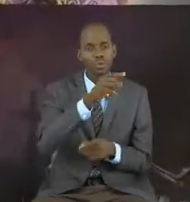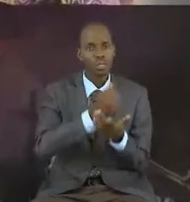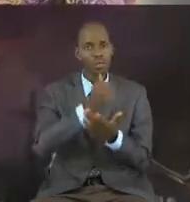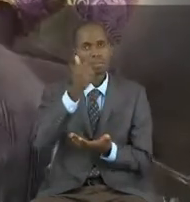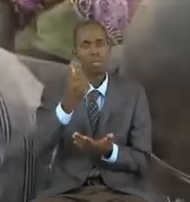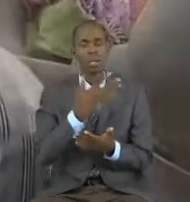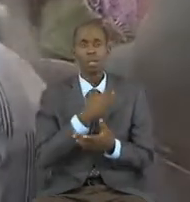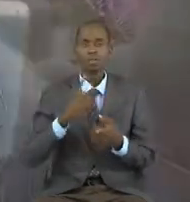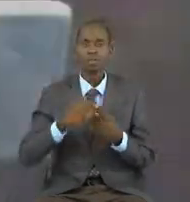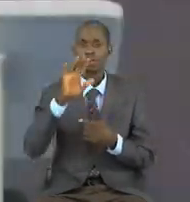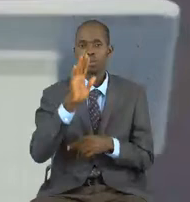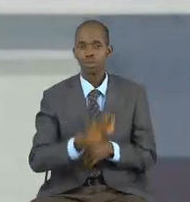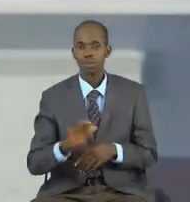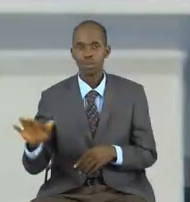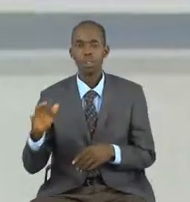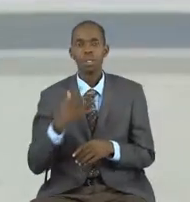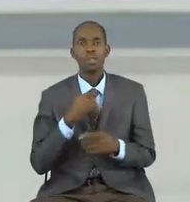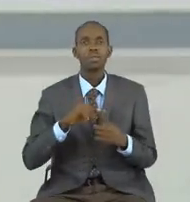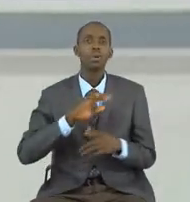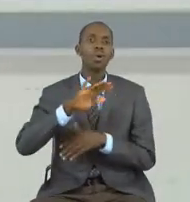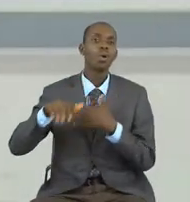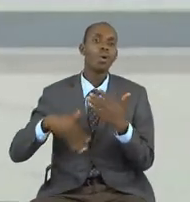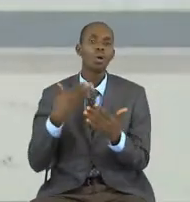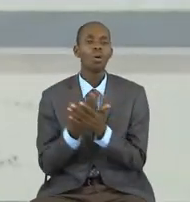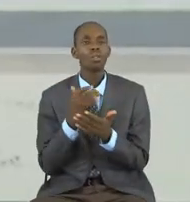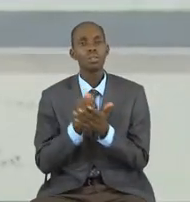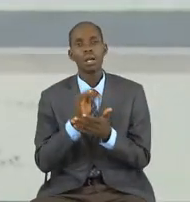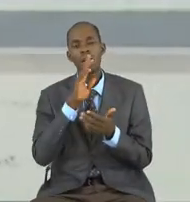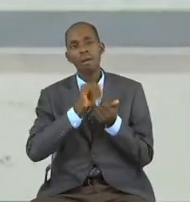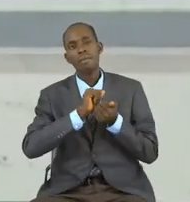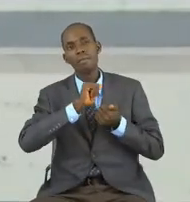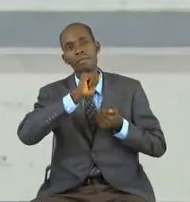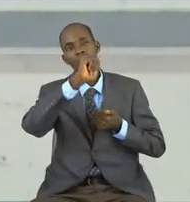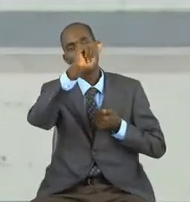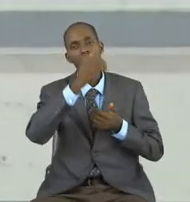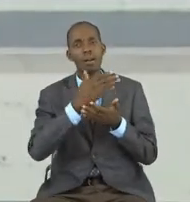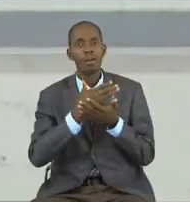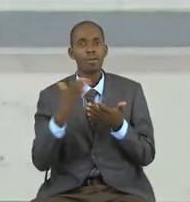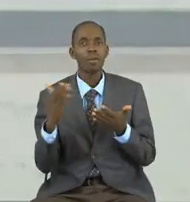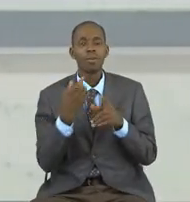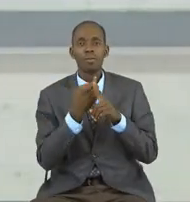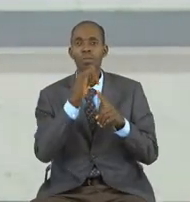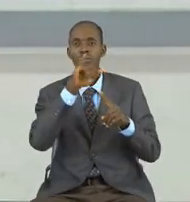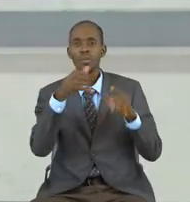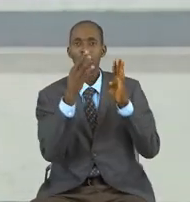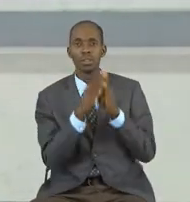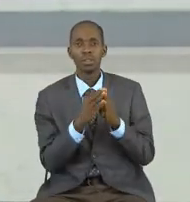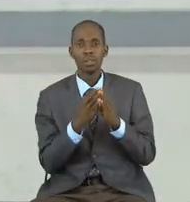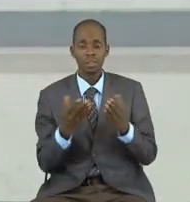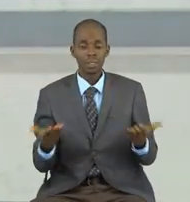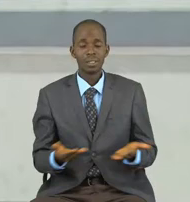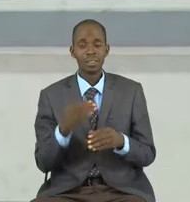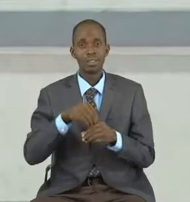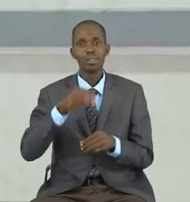to all that are far off, far away from Jerusalem, here in Bayelsa State,